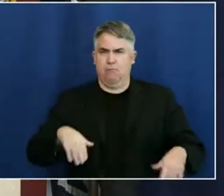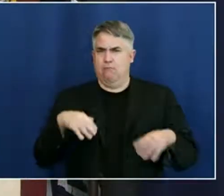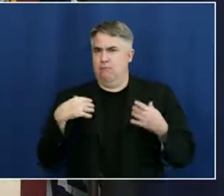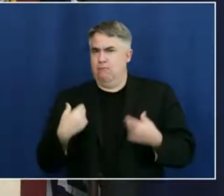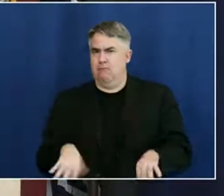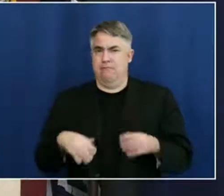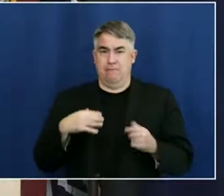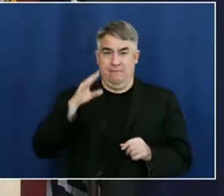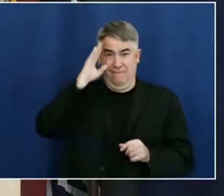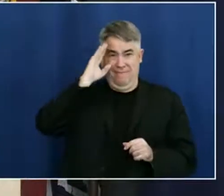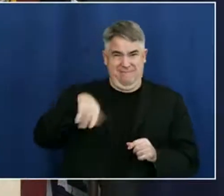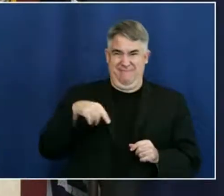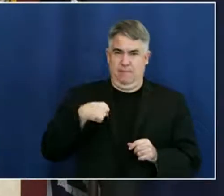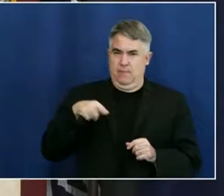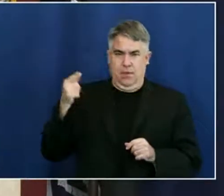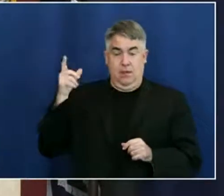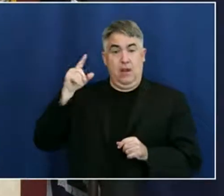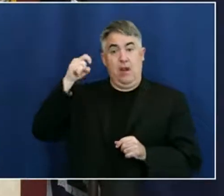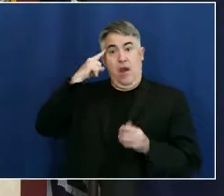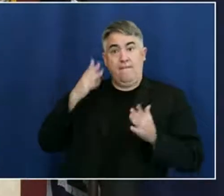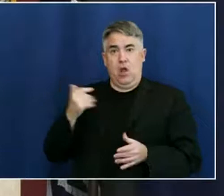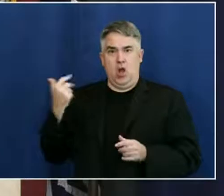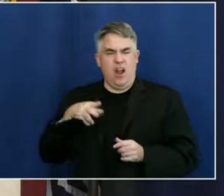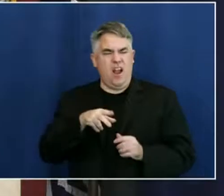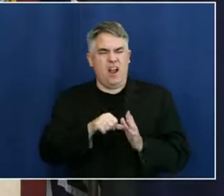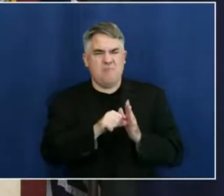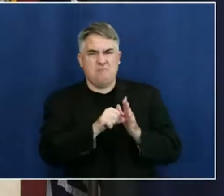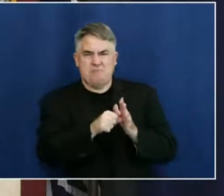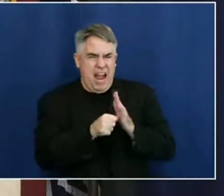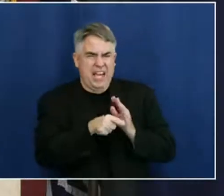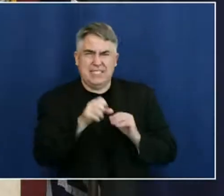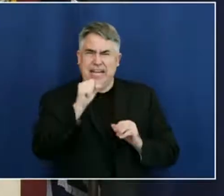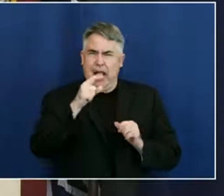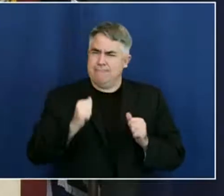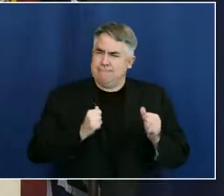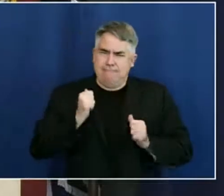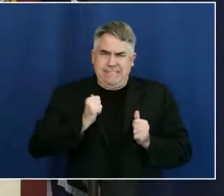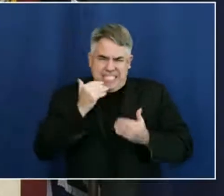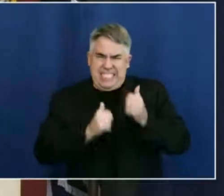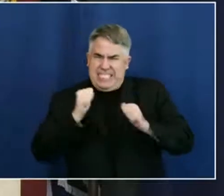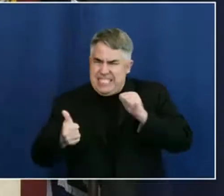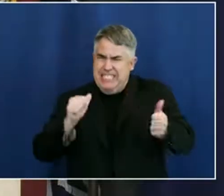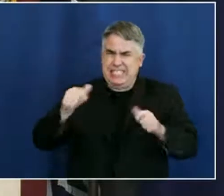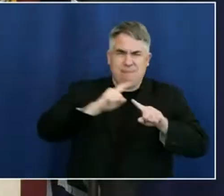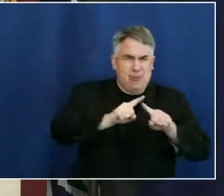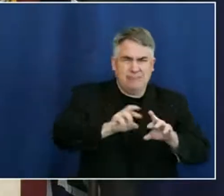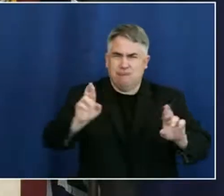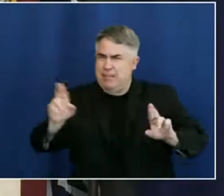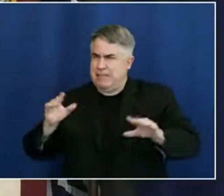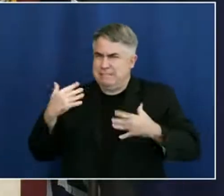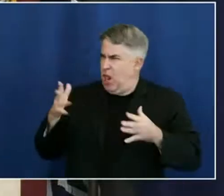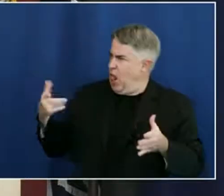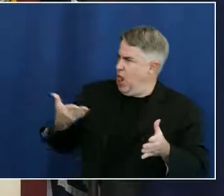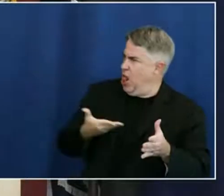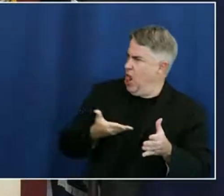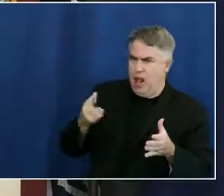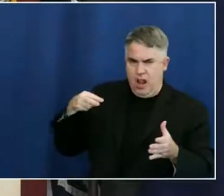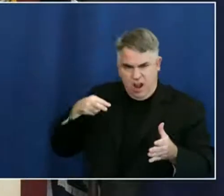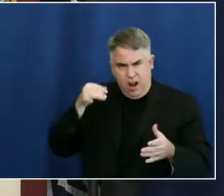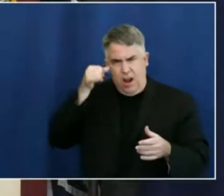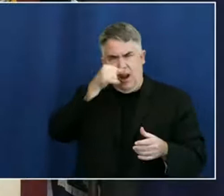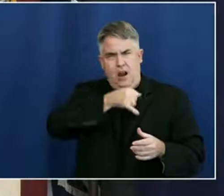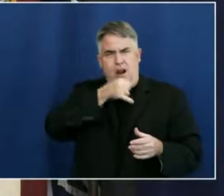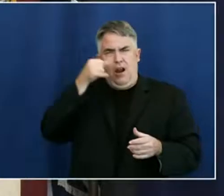highlight the fact that San Diego County again continues to be a model and a leader. We are encouraged by the speed at which we're moving. We're